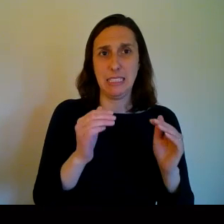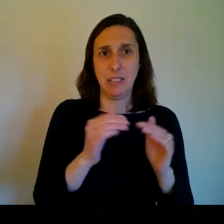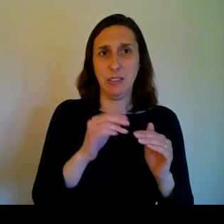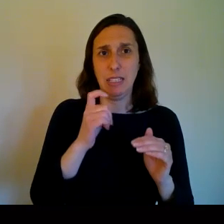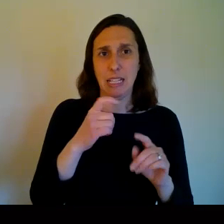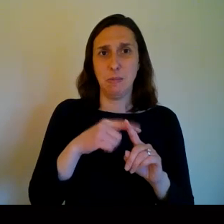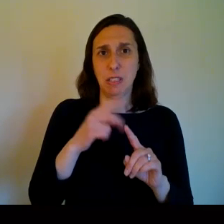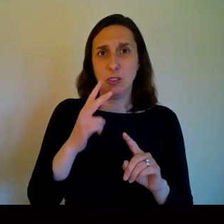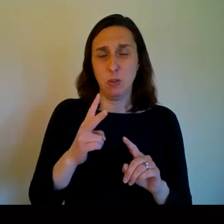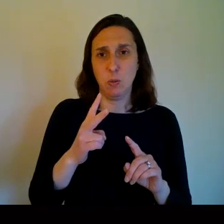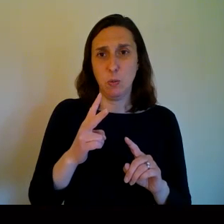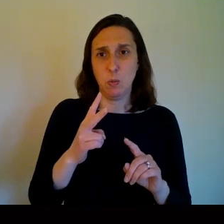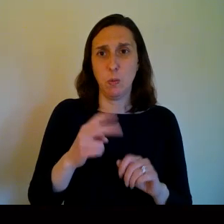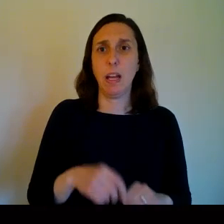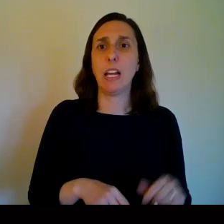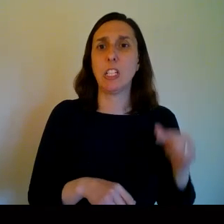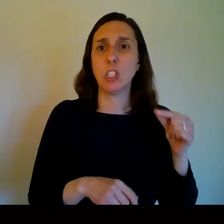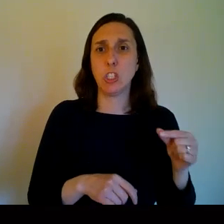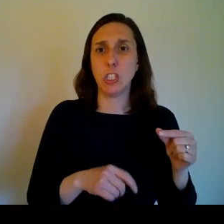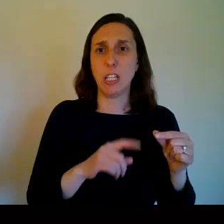and g of x